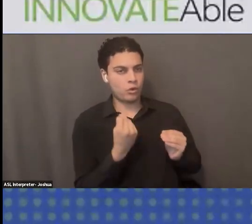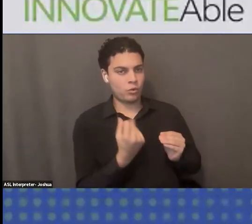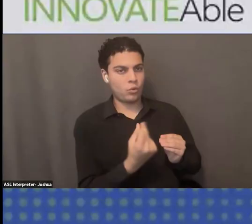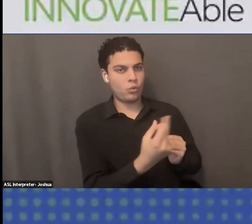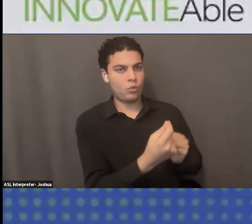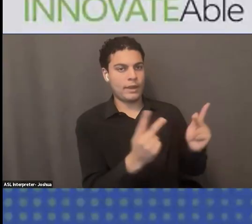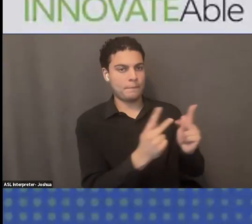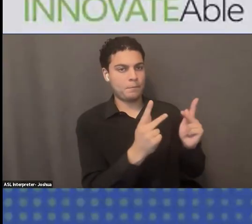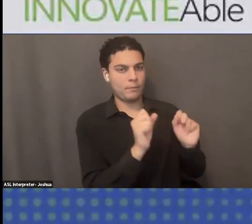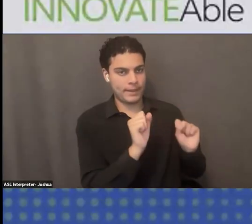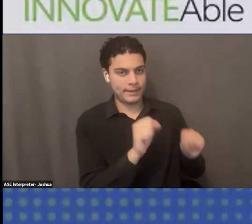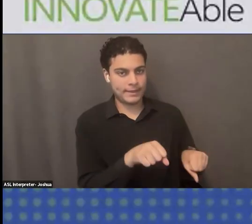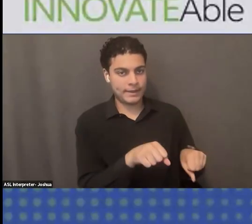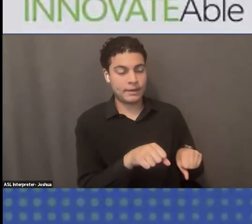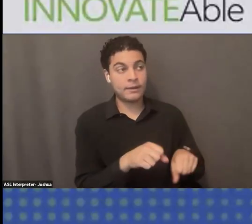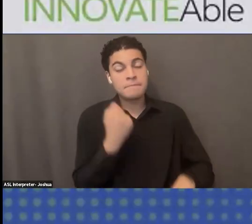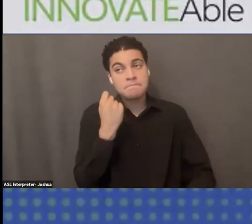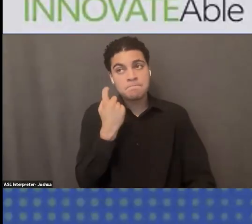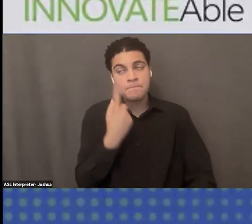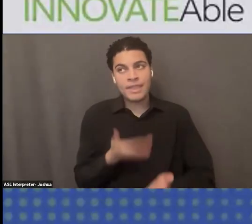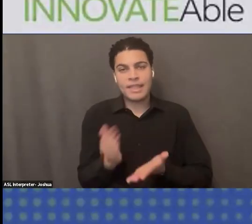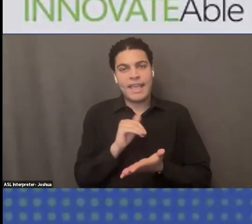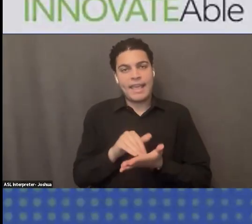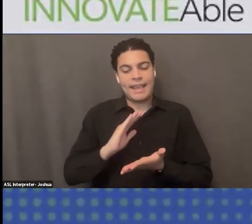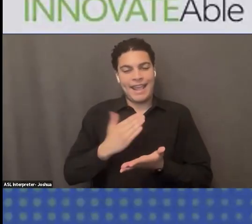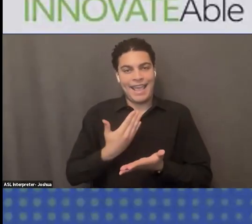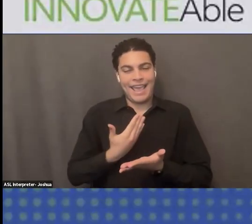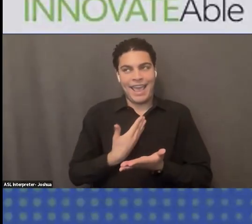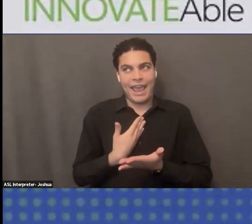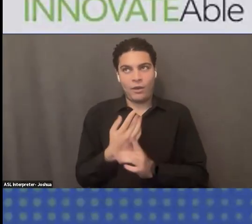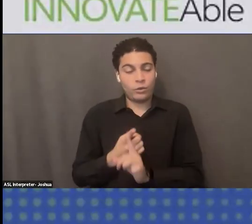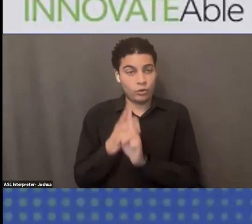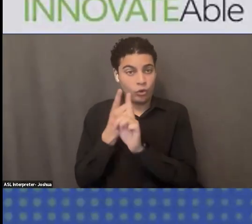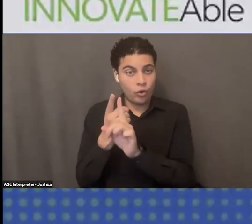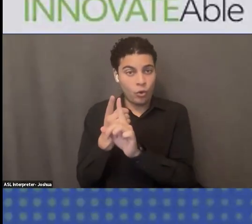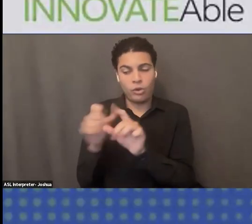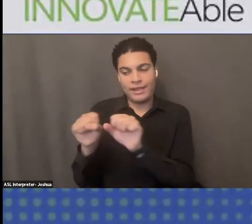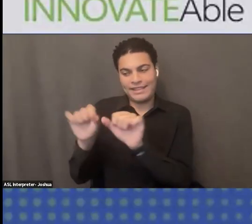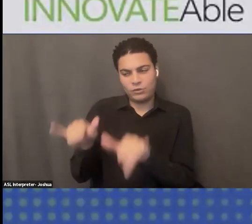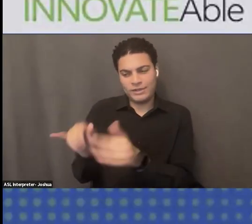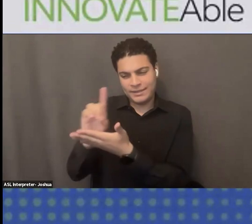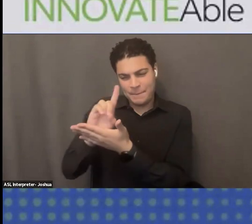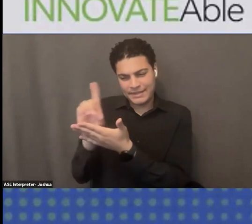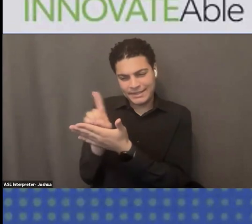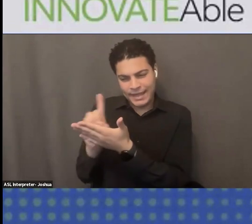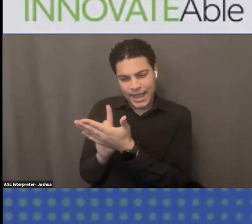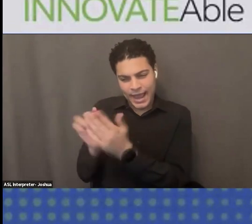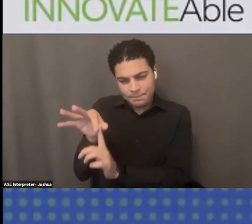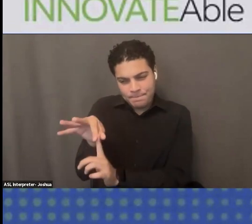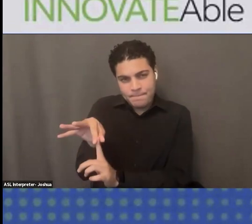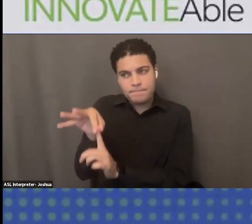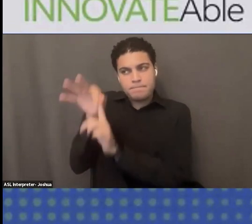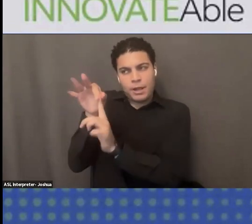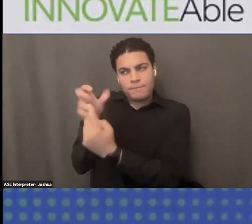turnaround. But again, we engineer, we design, our systems are custom. So we design